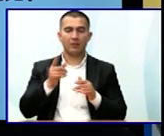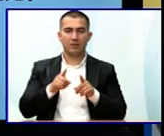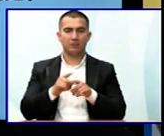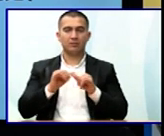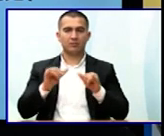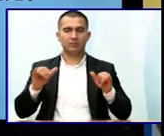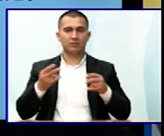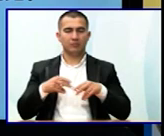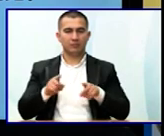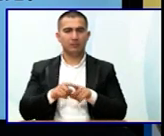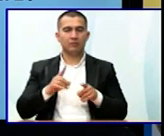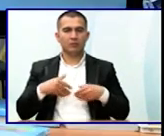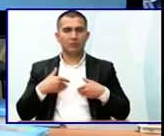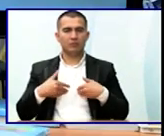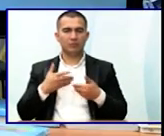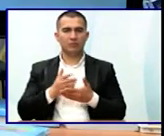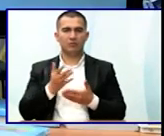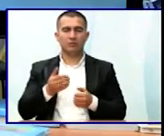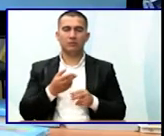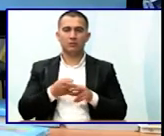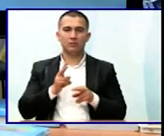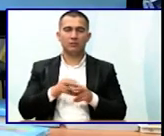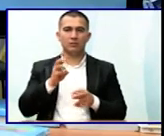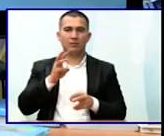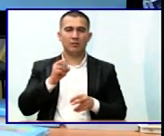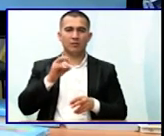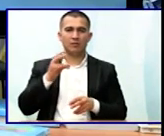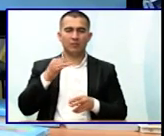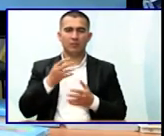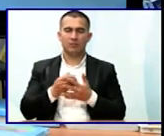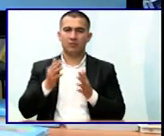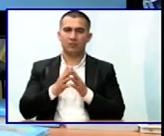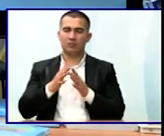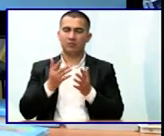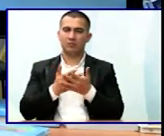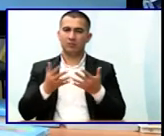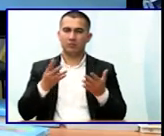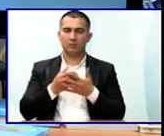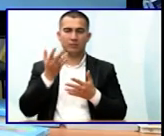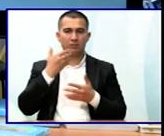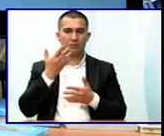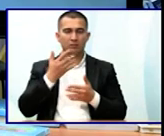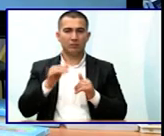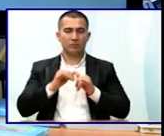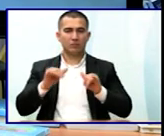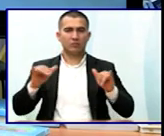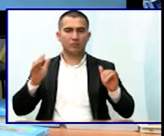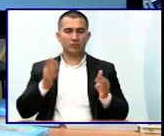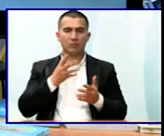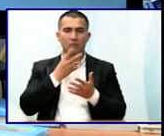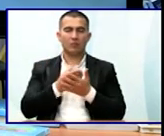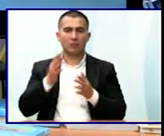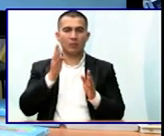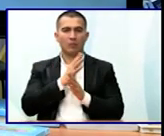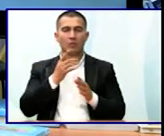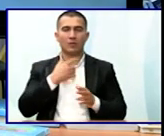maqsadga muvofiq bo'ladi. Madaniy o'simliklarimiz vegetativ yo'l bilan ko'payganda tabiatda ular o'z